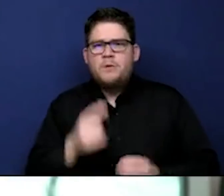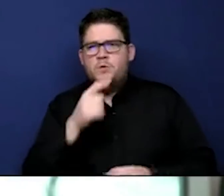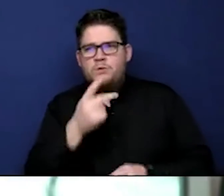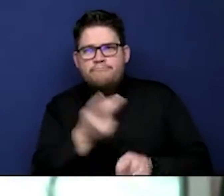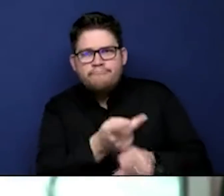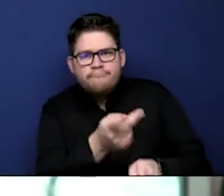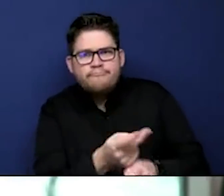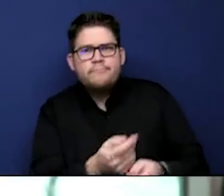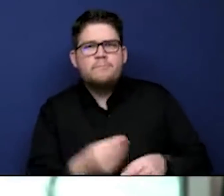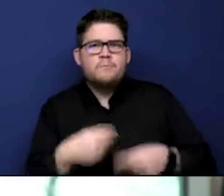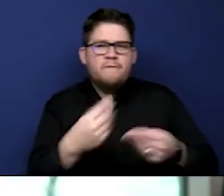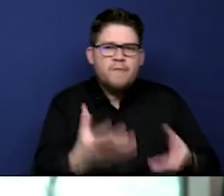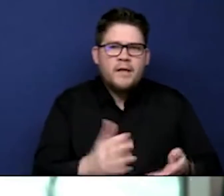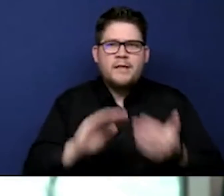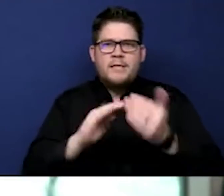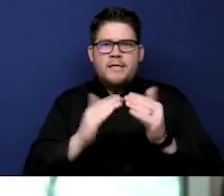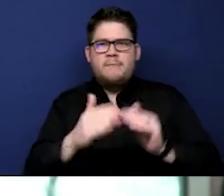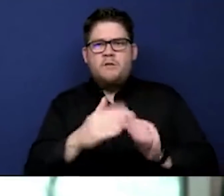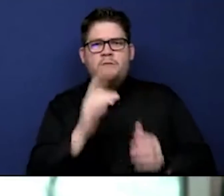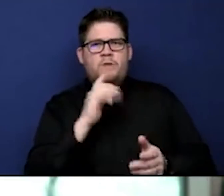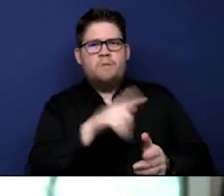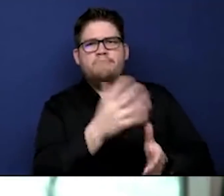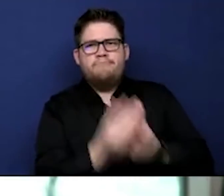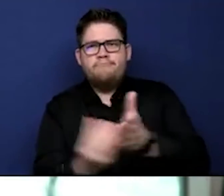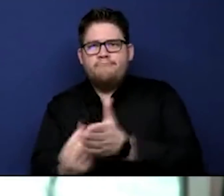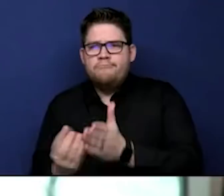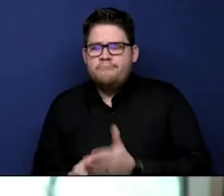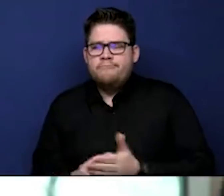and the communities who mourn their loss.